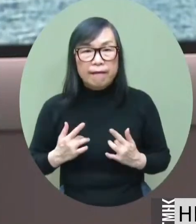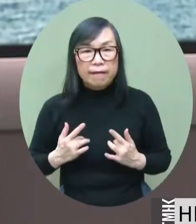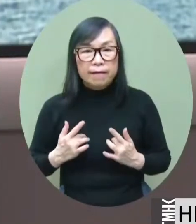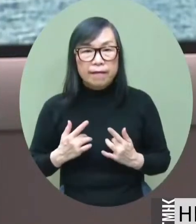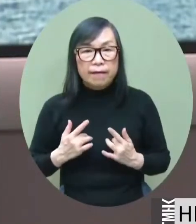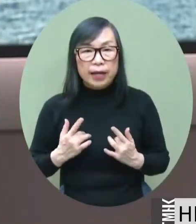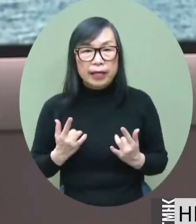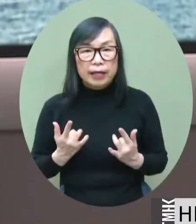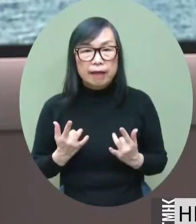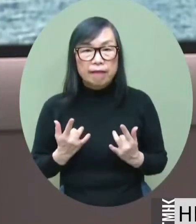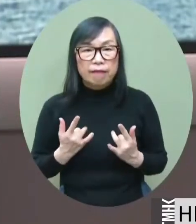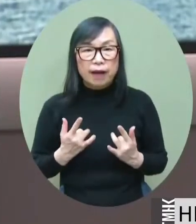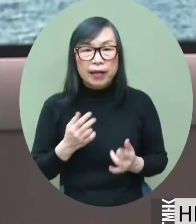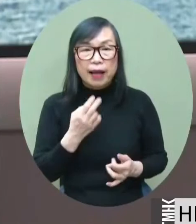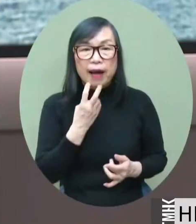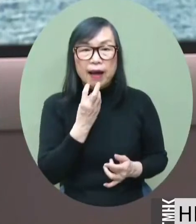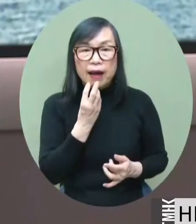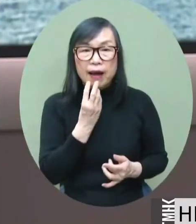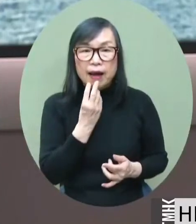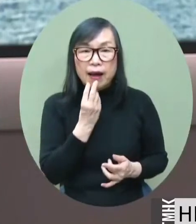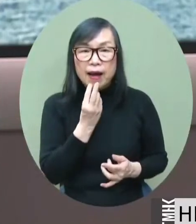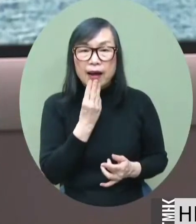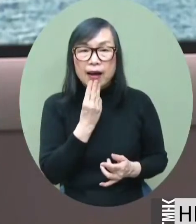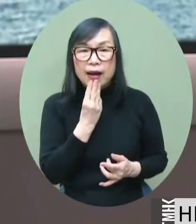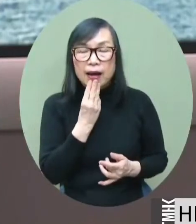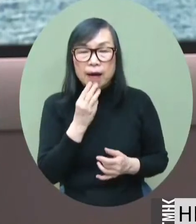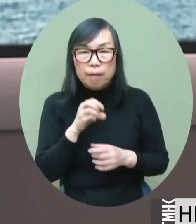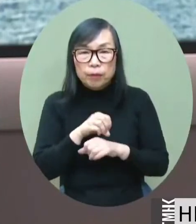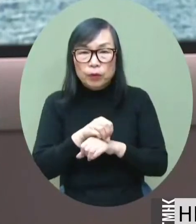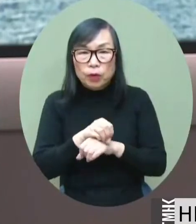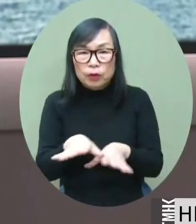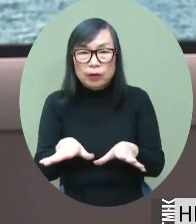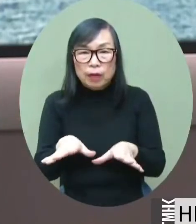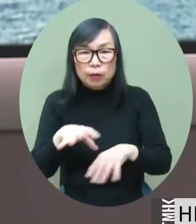He had lung cancer, which has